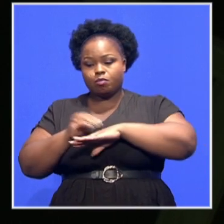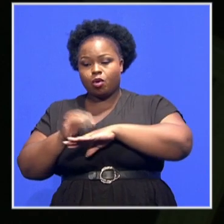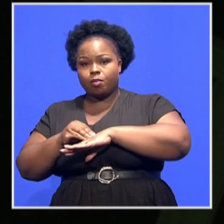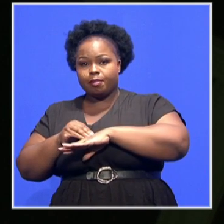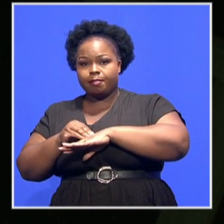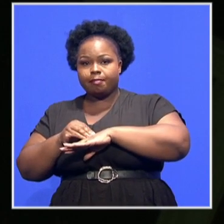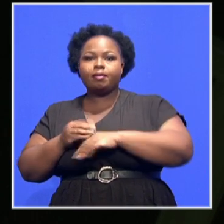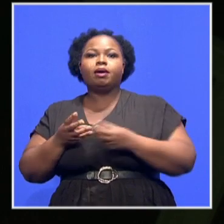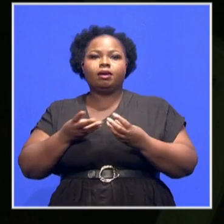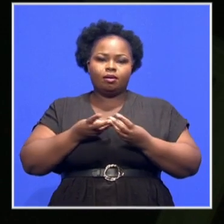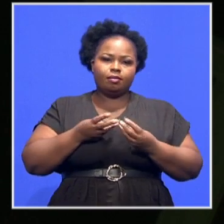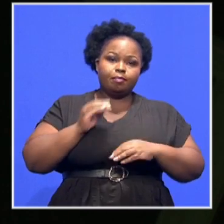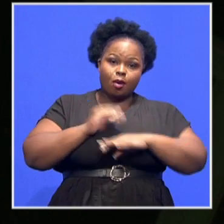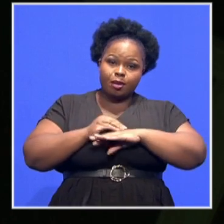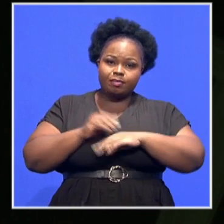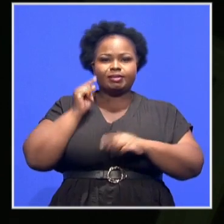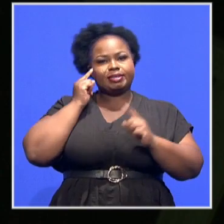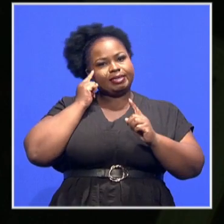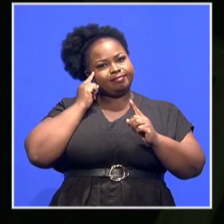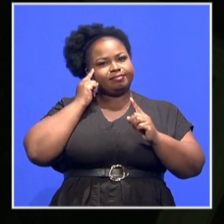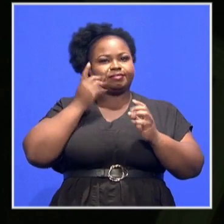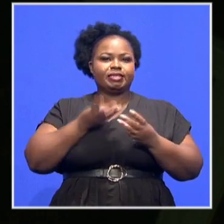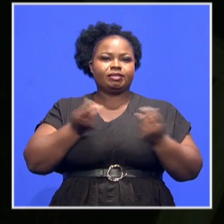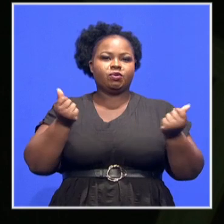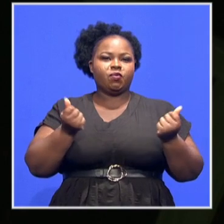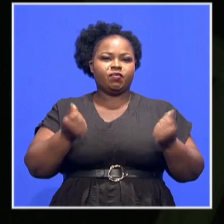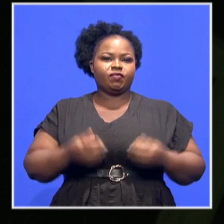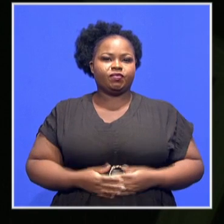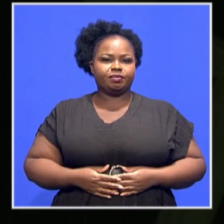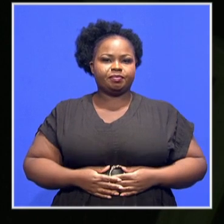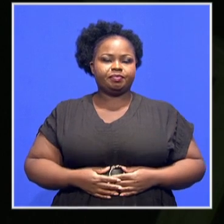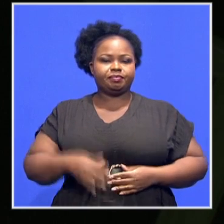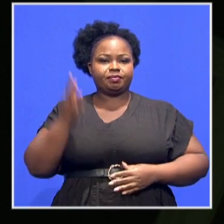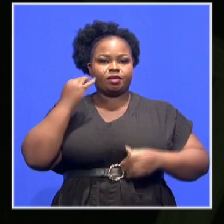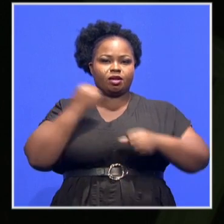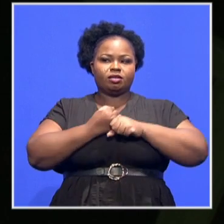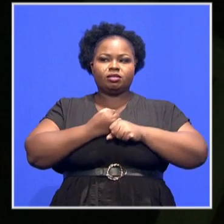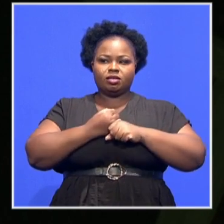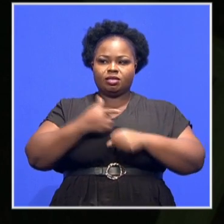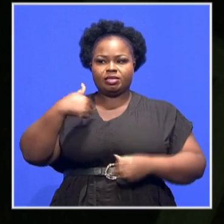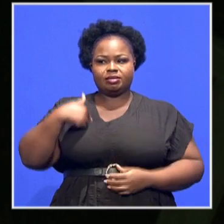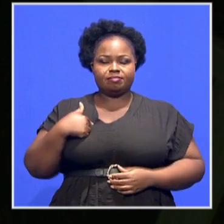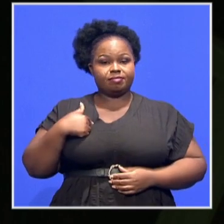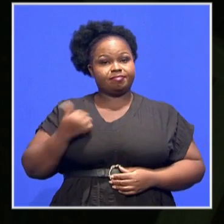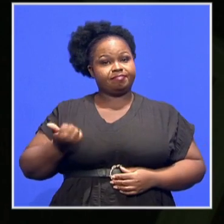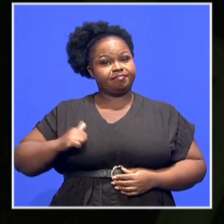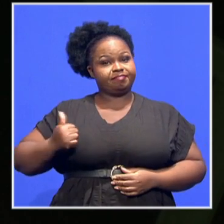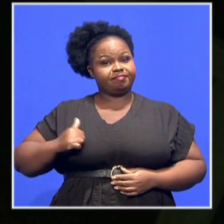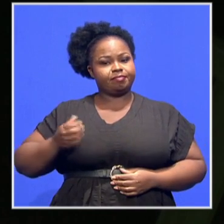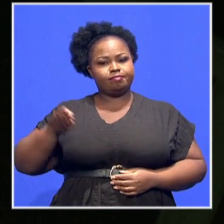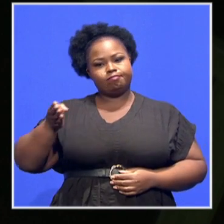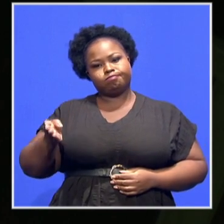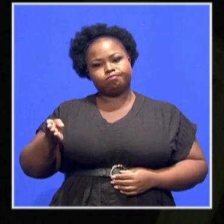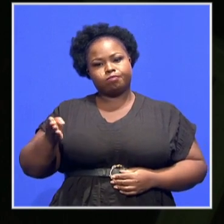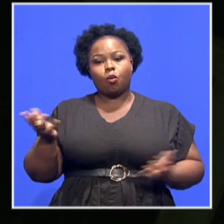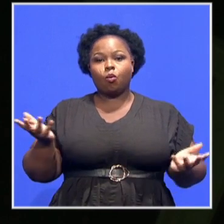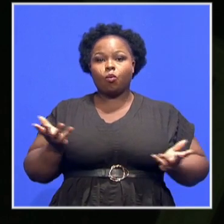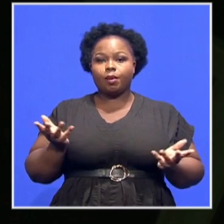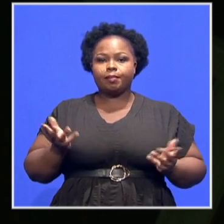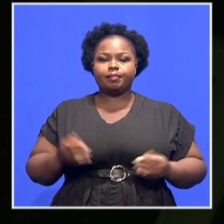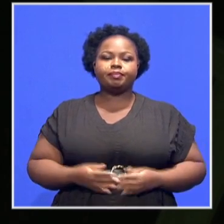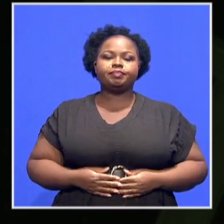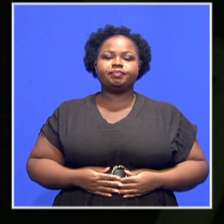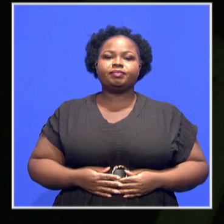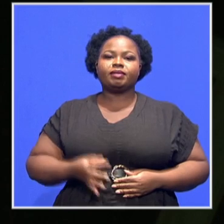intractable problems. Last year, I had the occasion and the privilege to attend the launch by